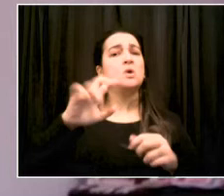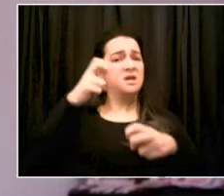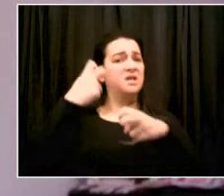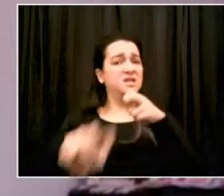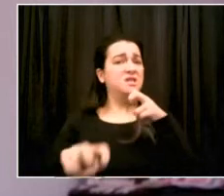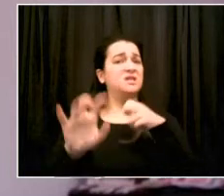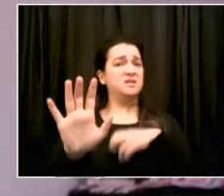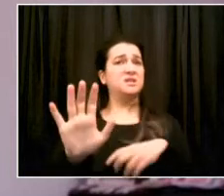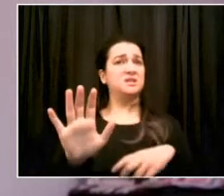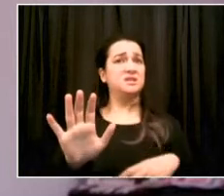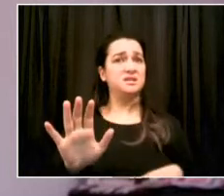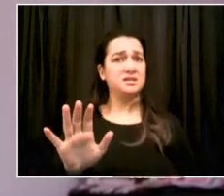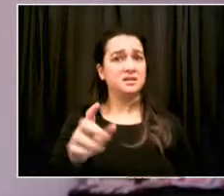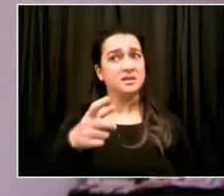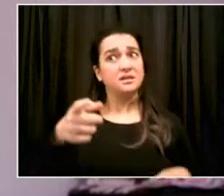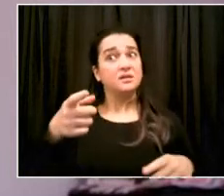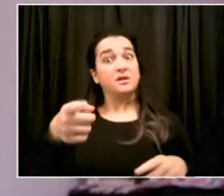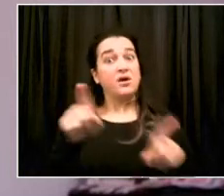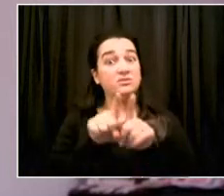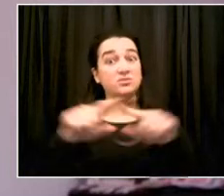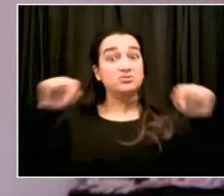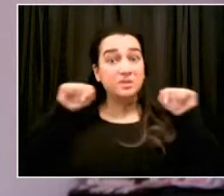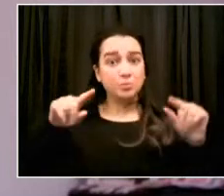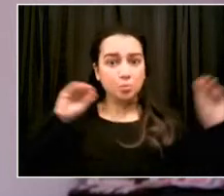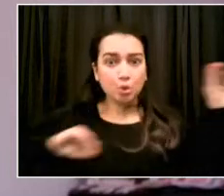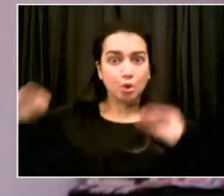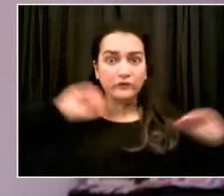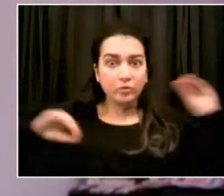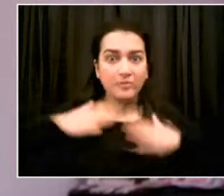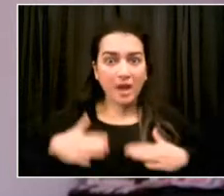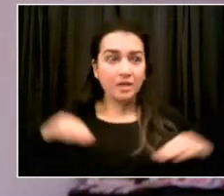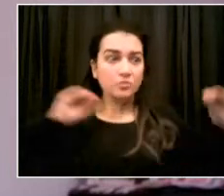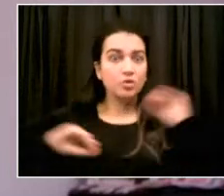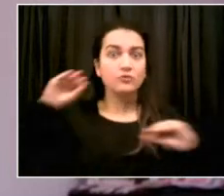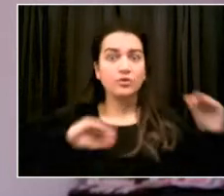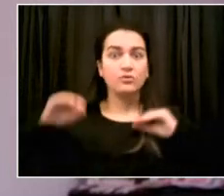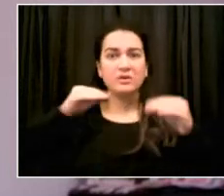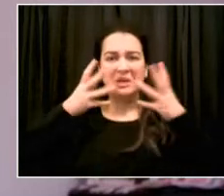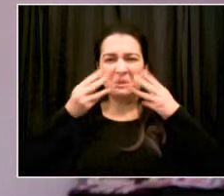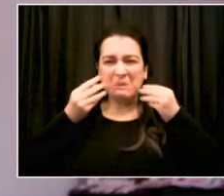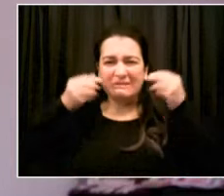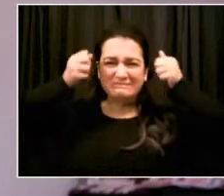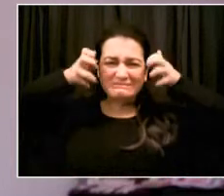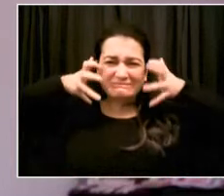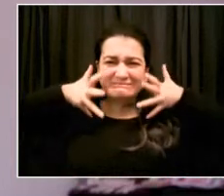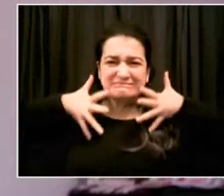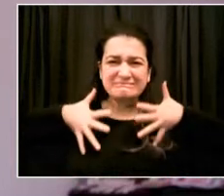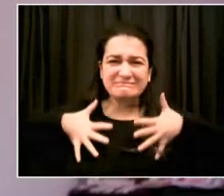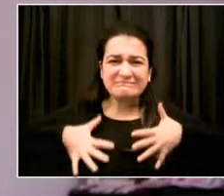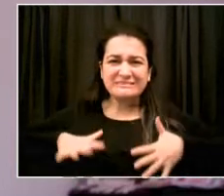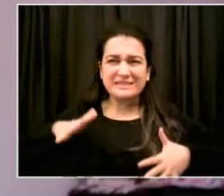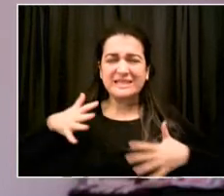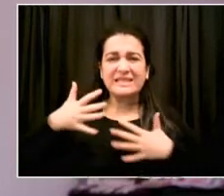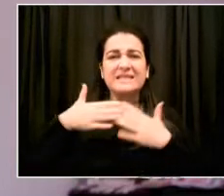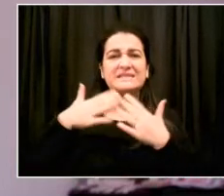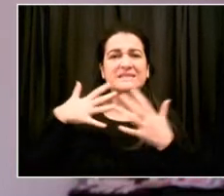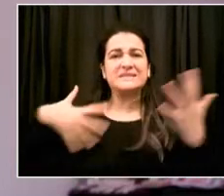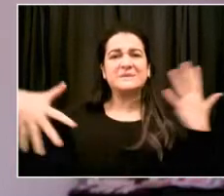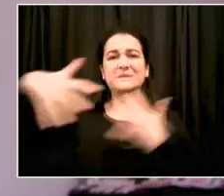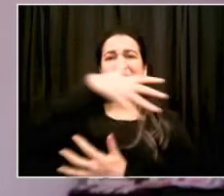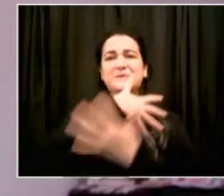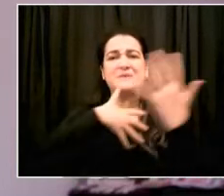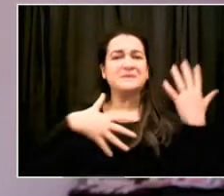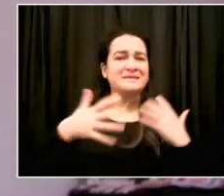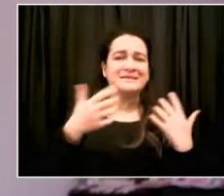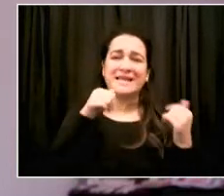wet or moist, which also makes them less effective. So all things considered, this is something that we